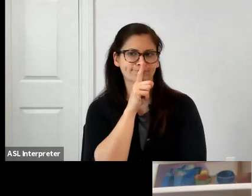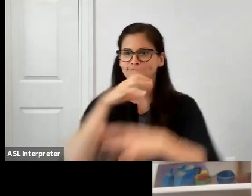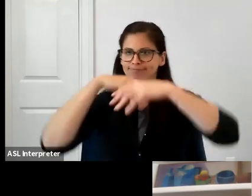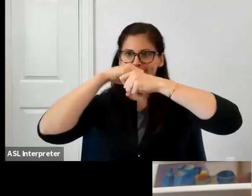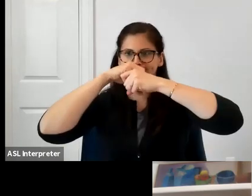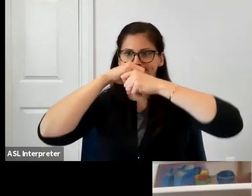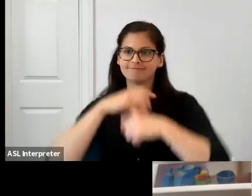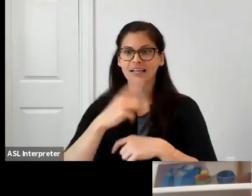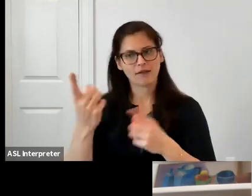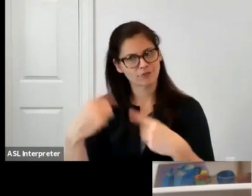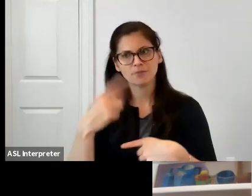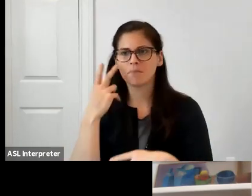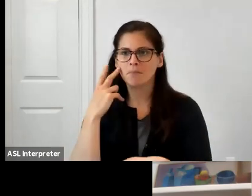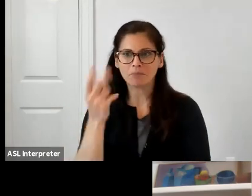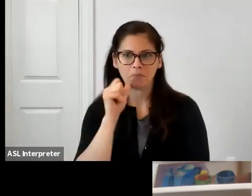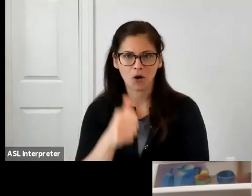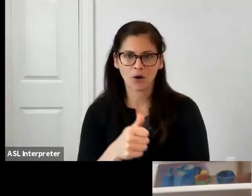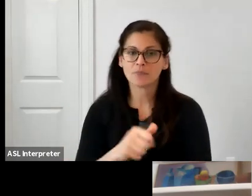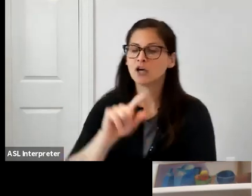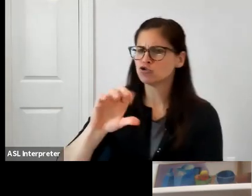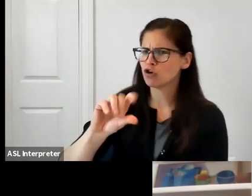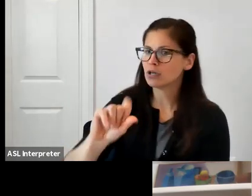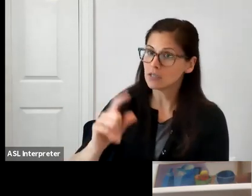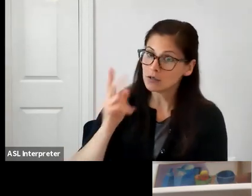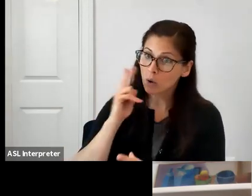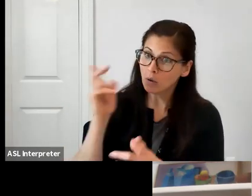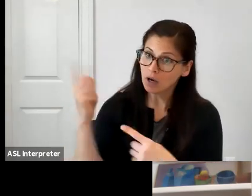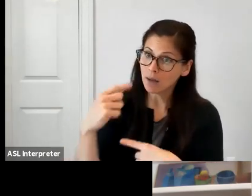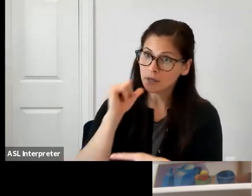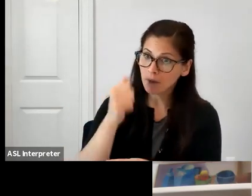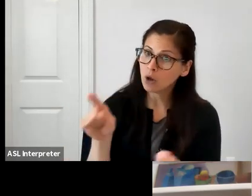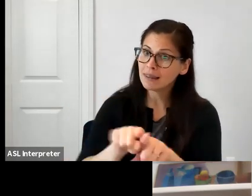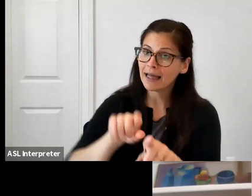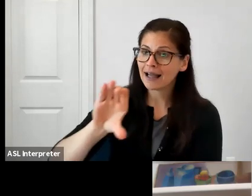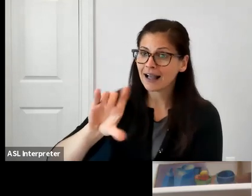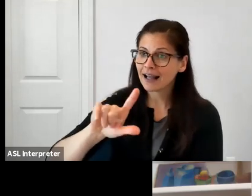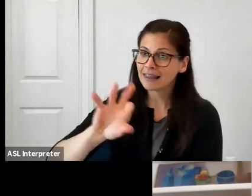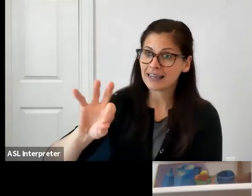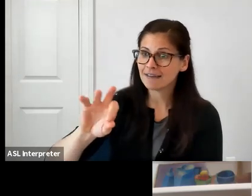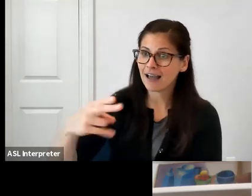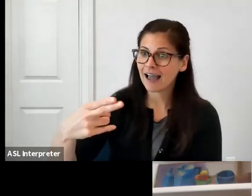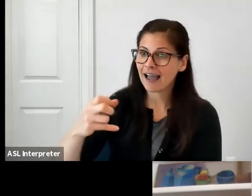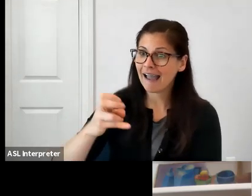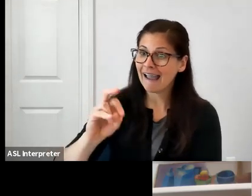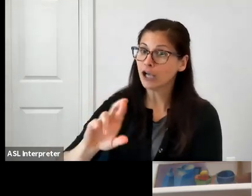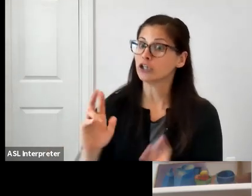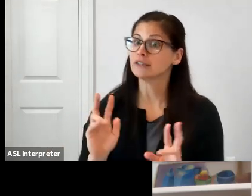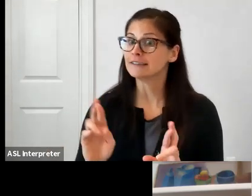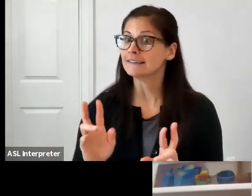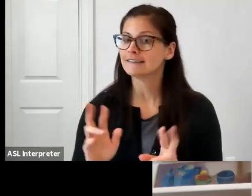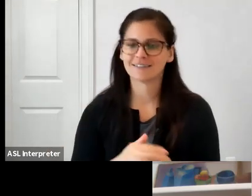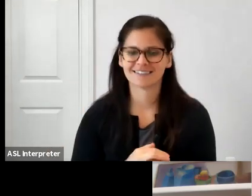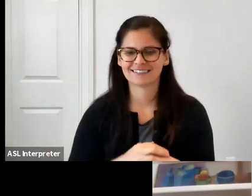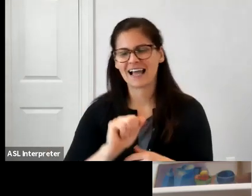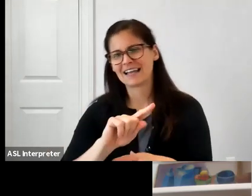tomorrow. So tune in tomorrow. It's like a cliffhanger. Yeah. Charles, thank you so much.